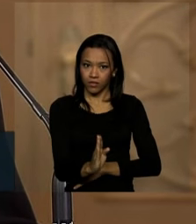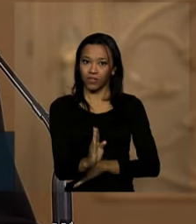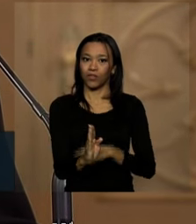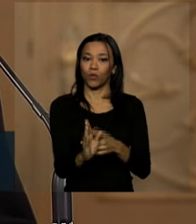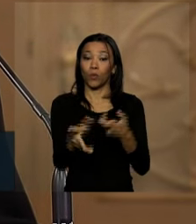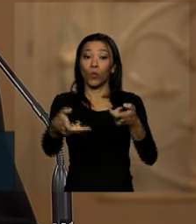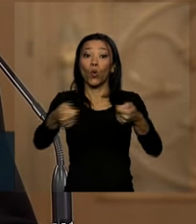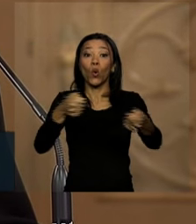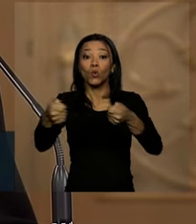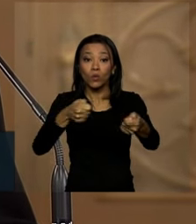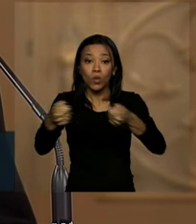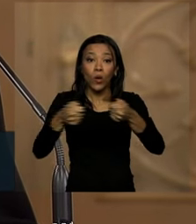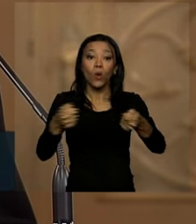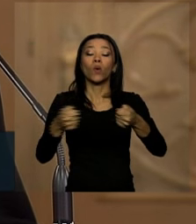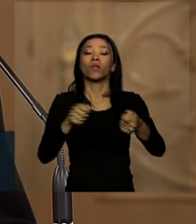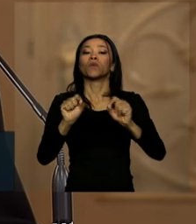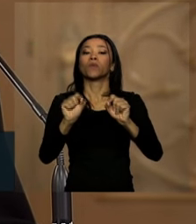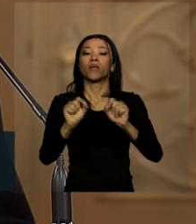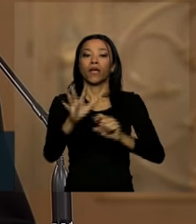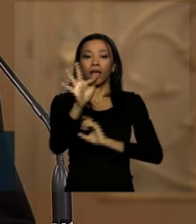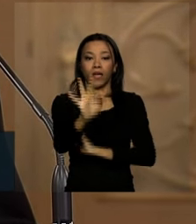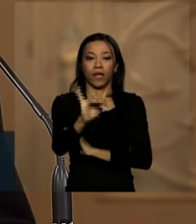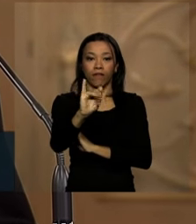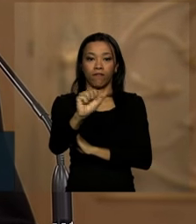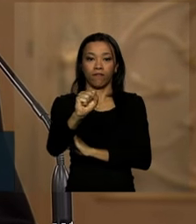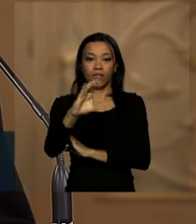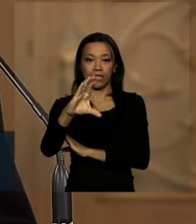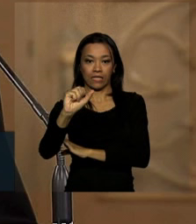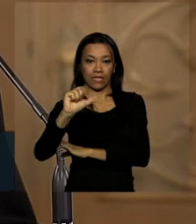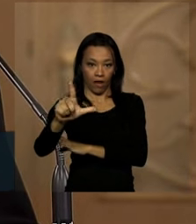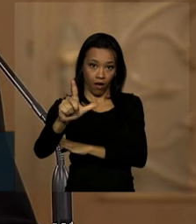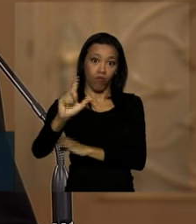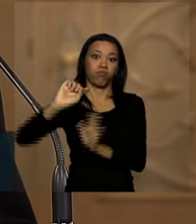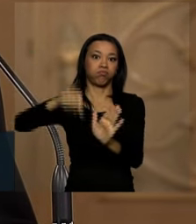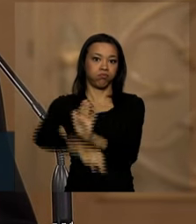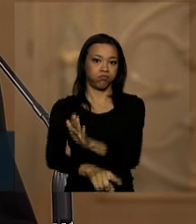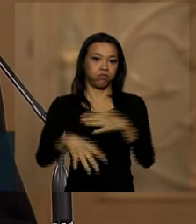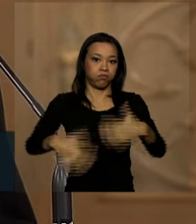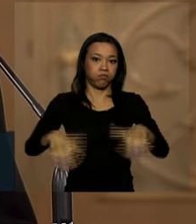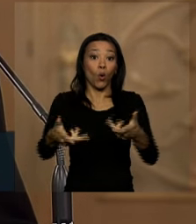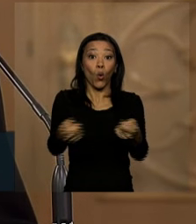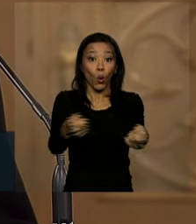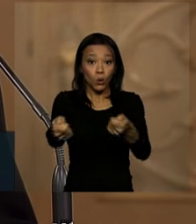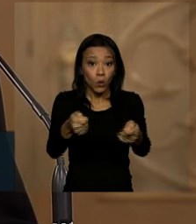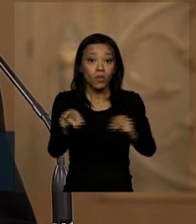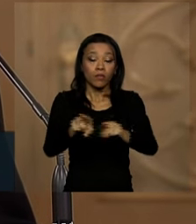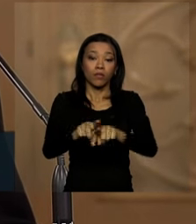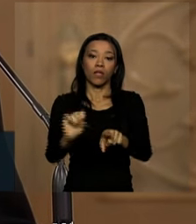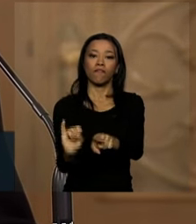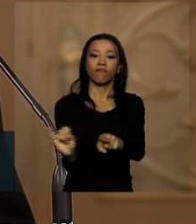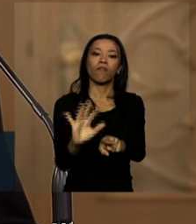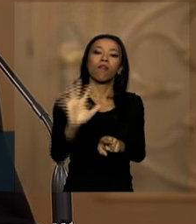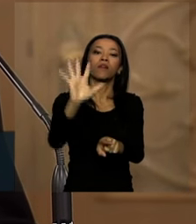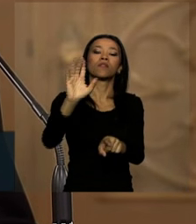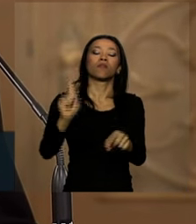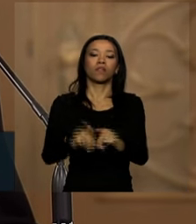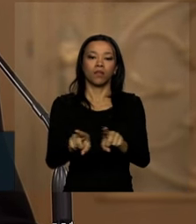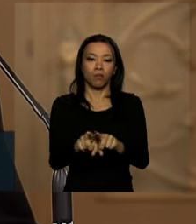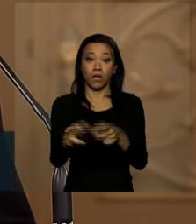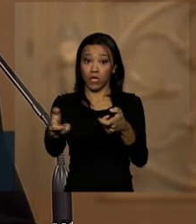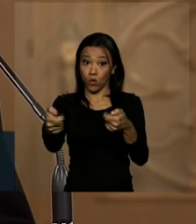reequilíbrio fiscal bastante profundo, o controle da inflação e a